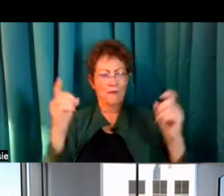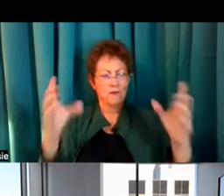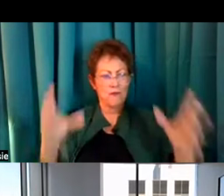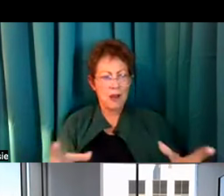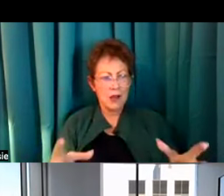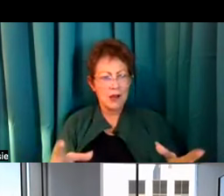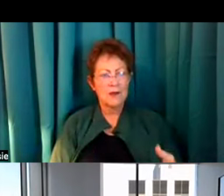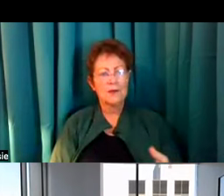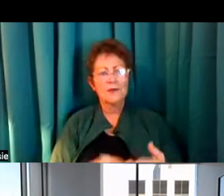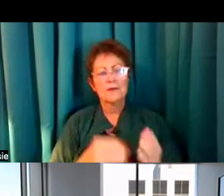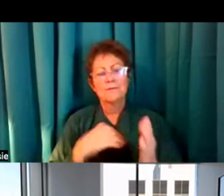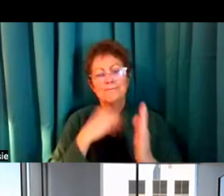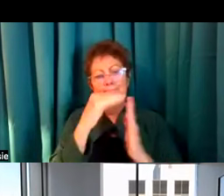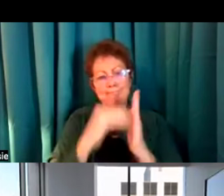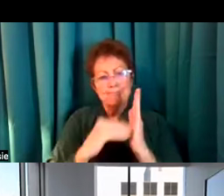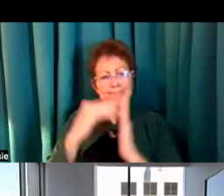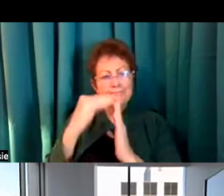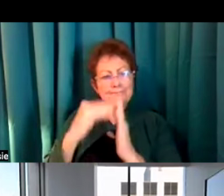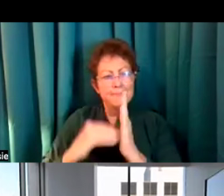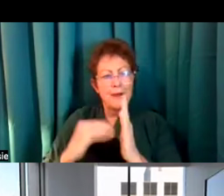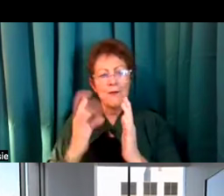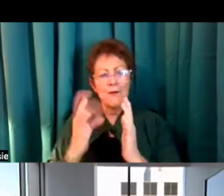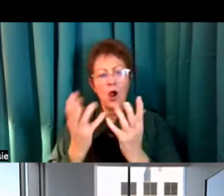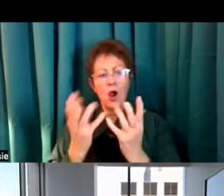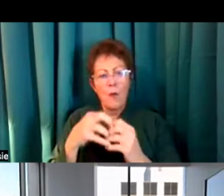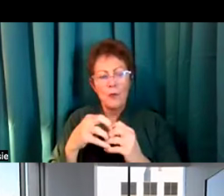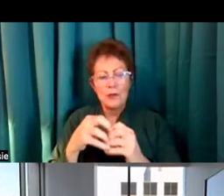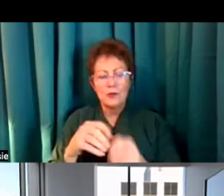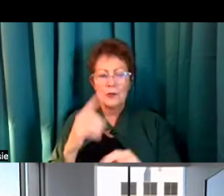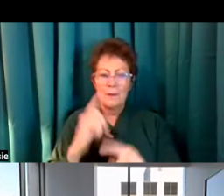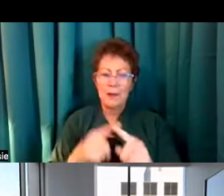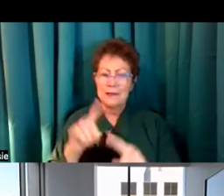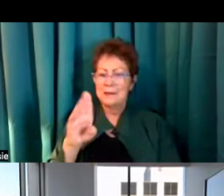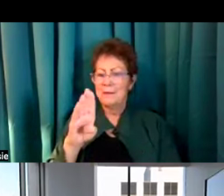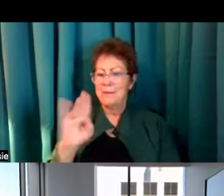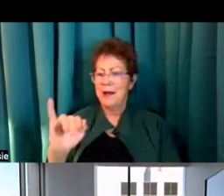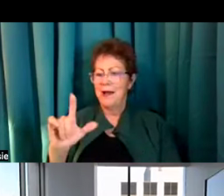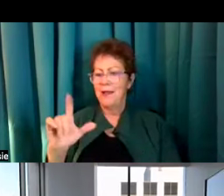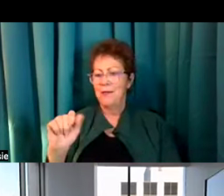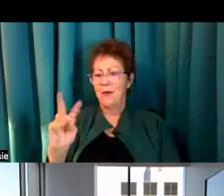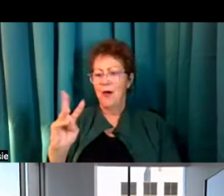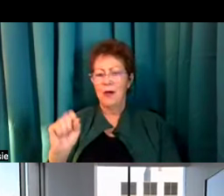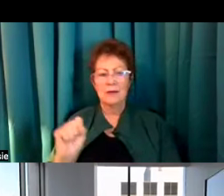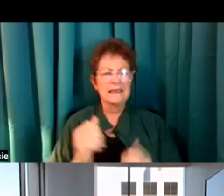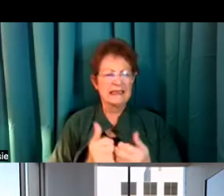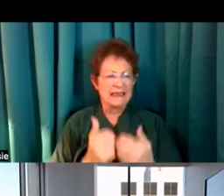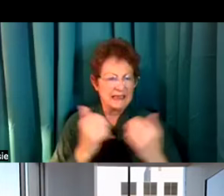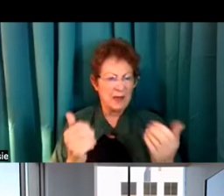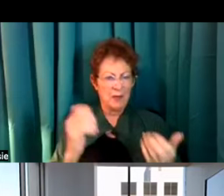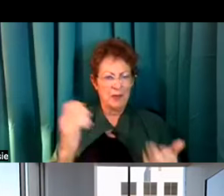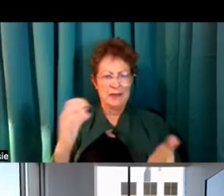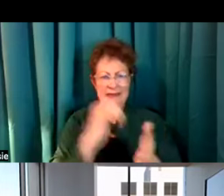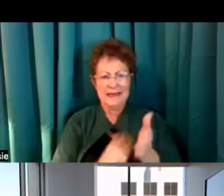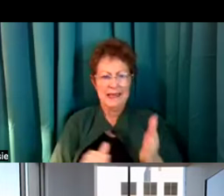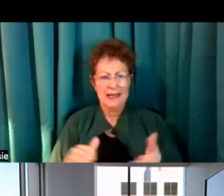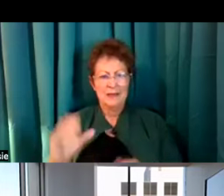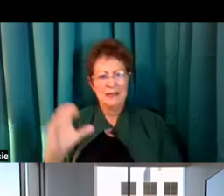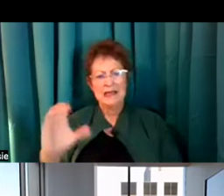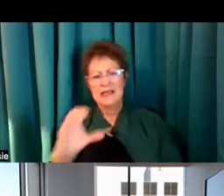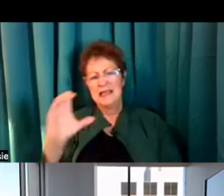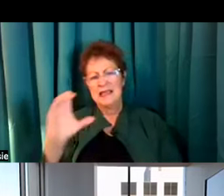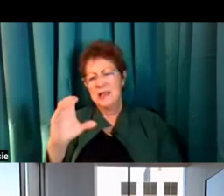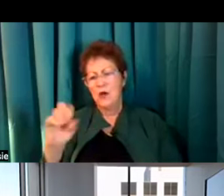of incorporation. They're always, basically always separate taxable entities. You have C corps. You sometimes